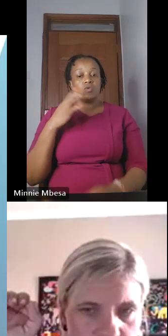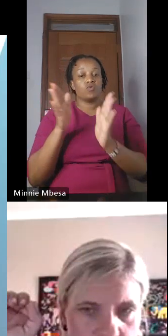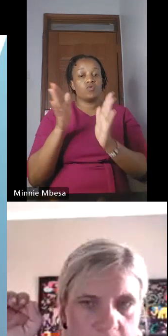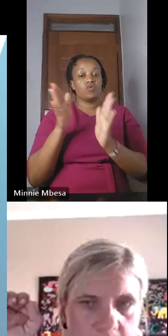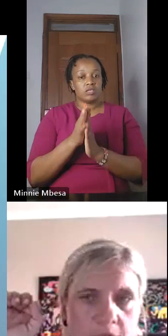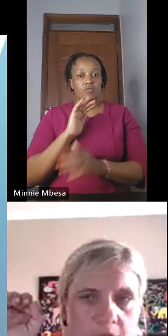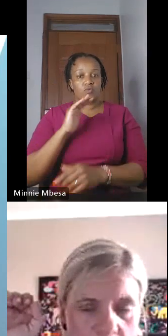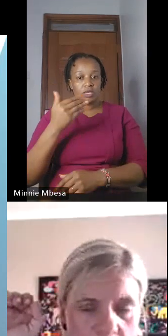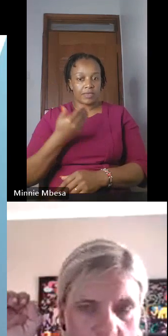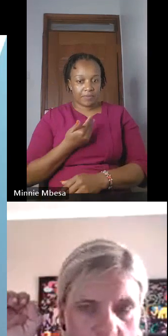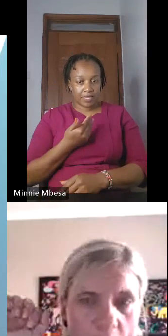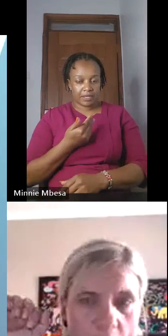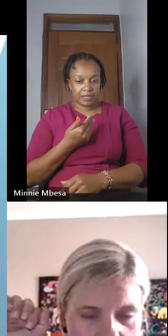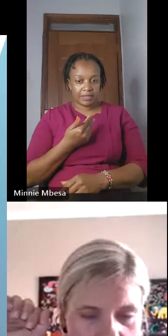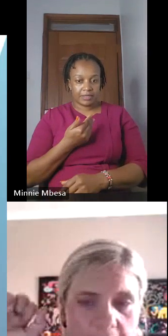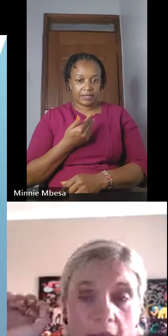Yes.